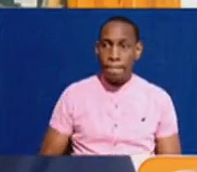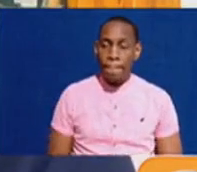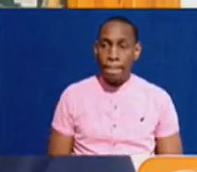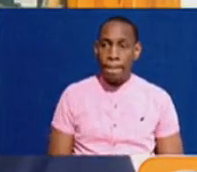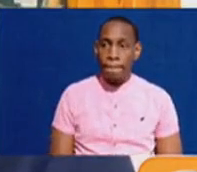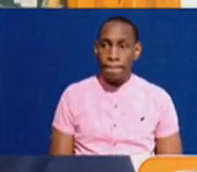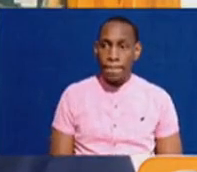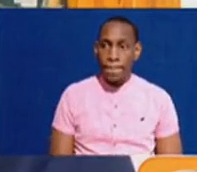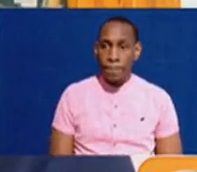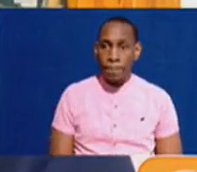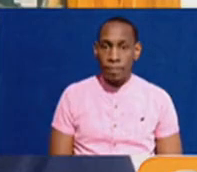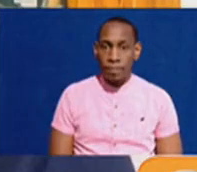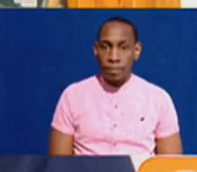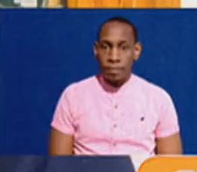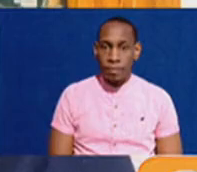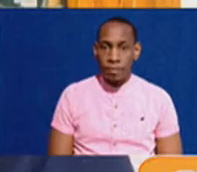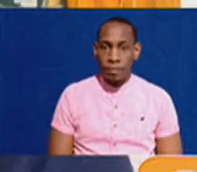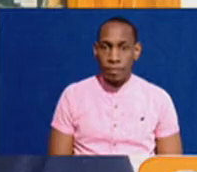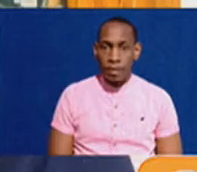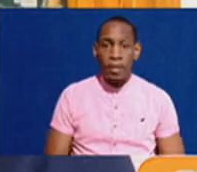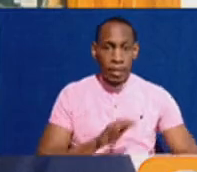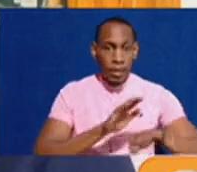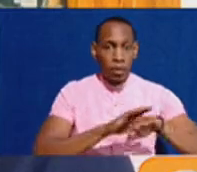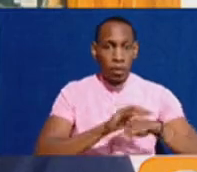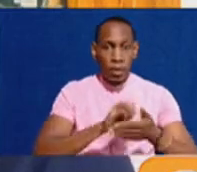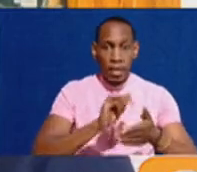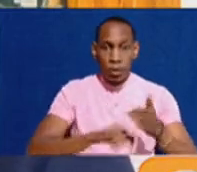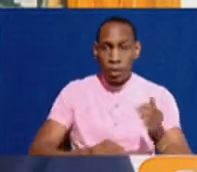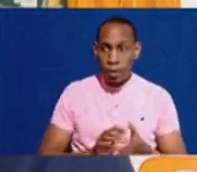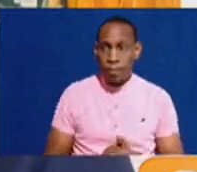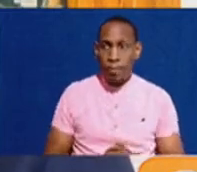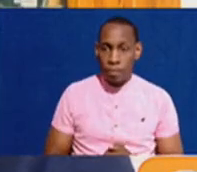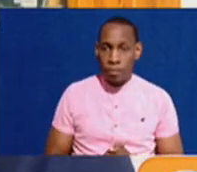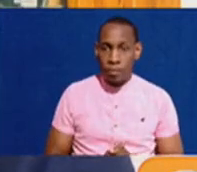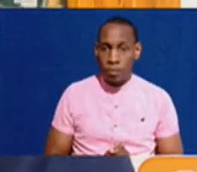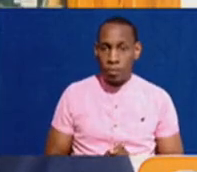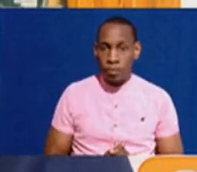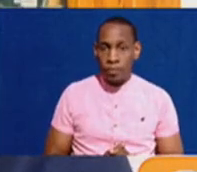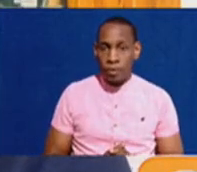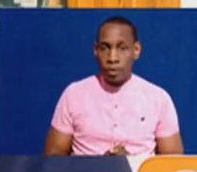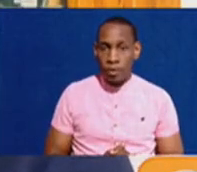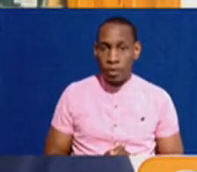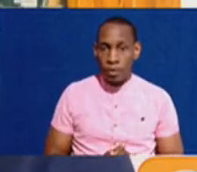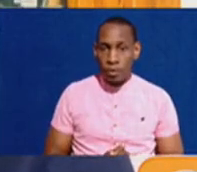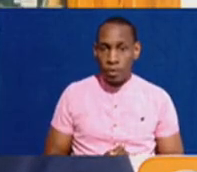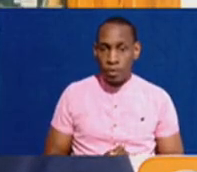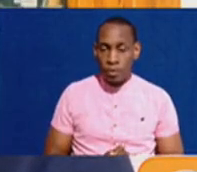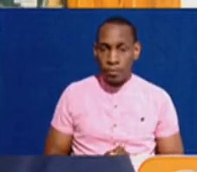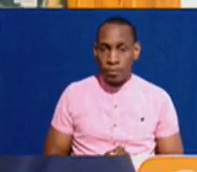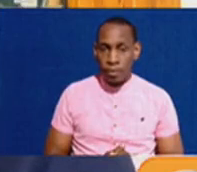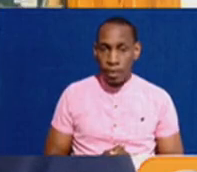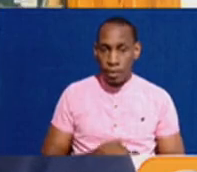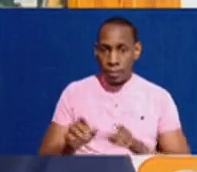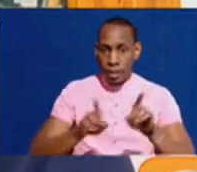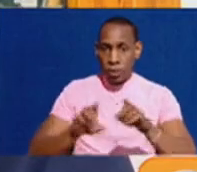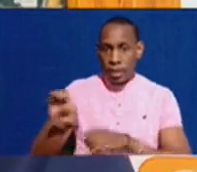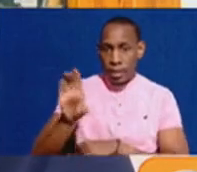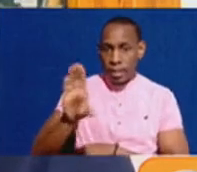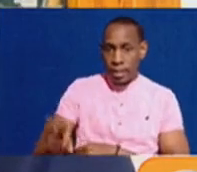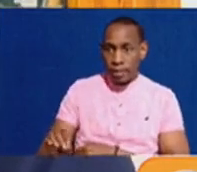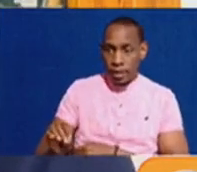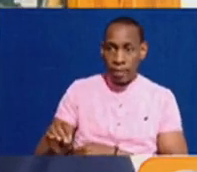And it's good that he's made the East African Community region the first area